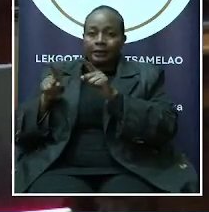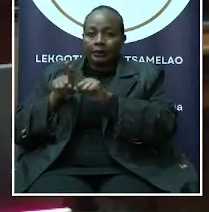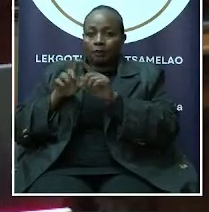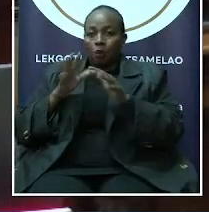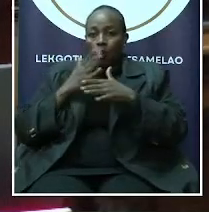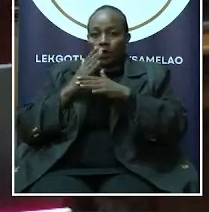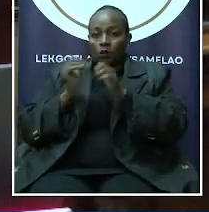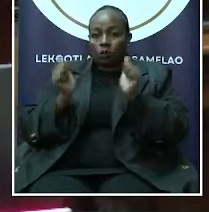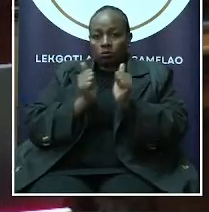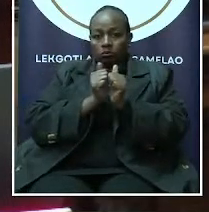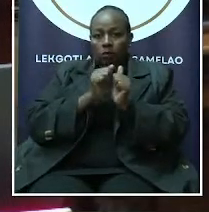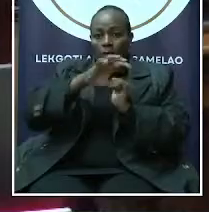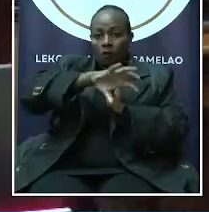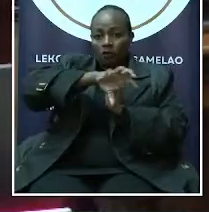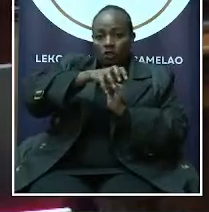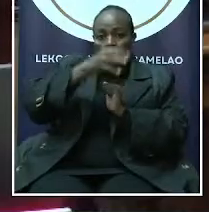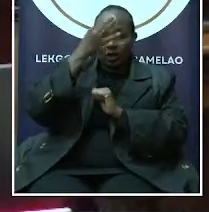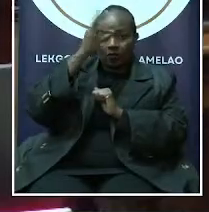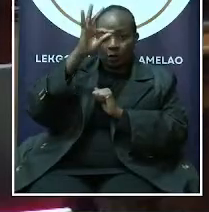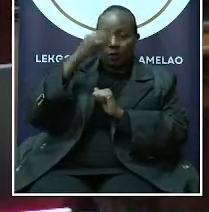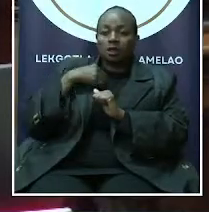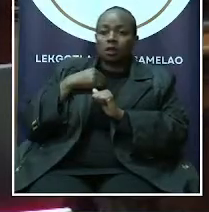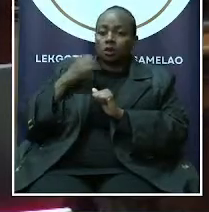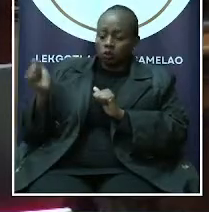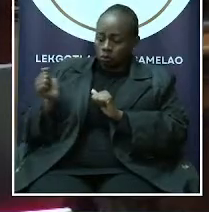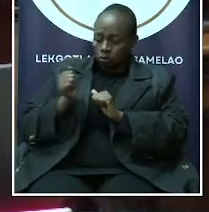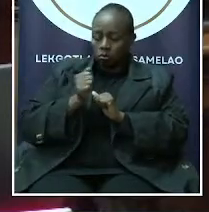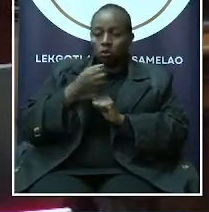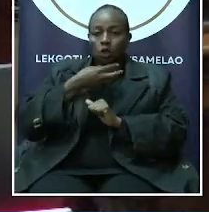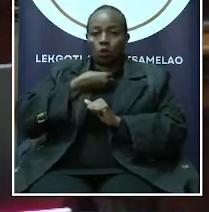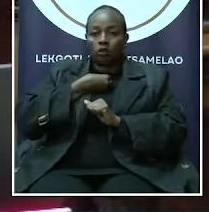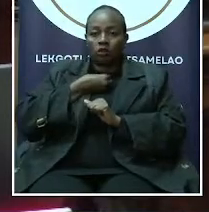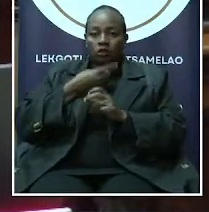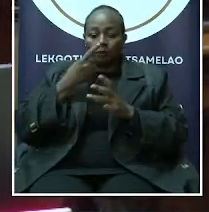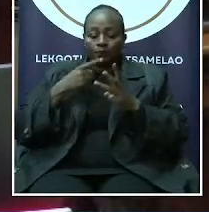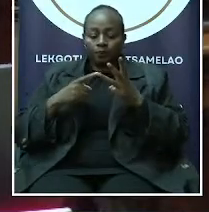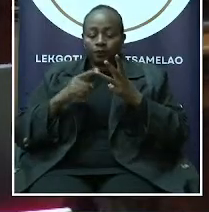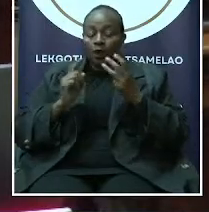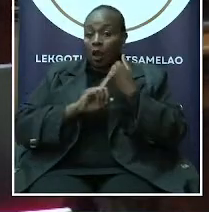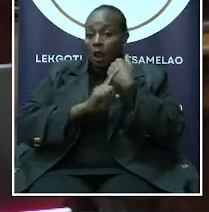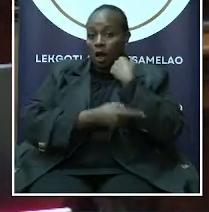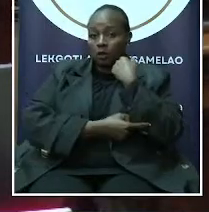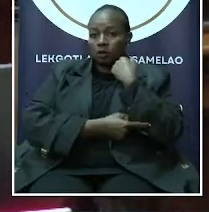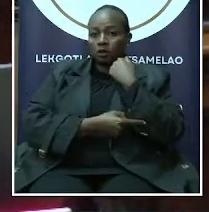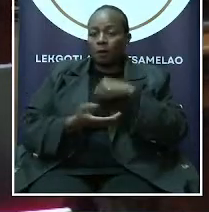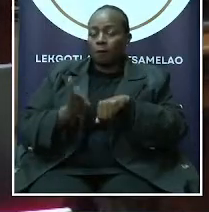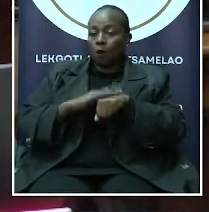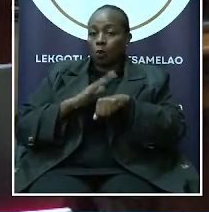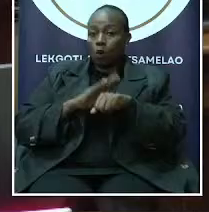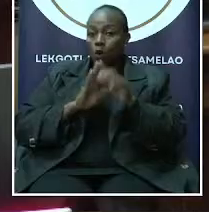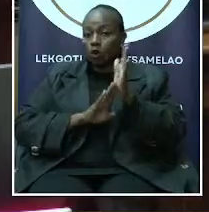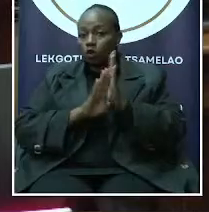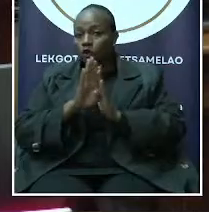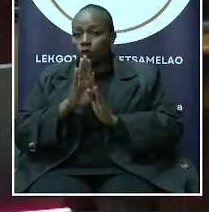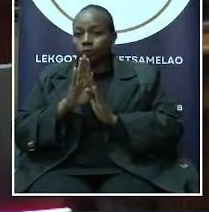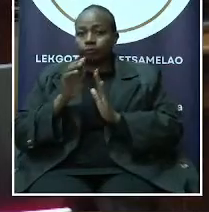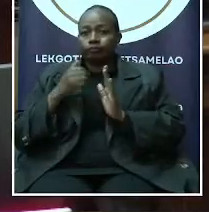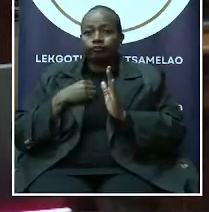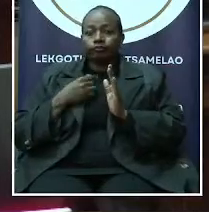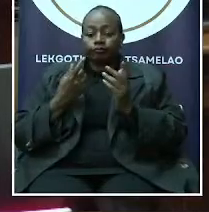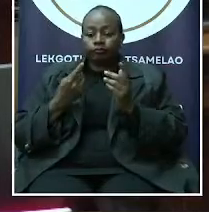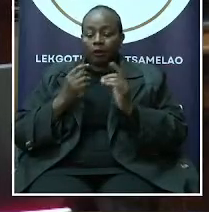provincial government to retain youth employees. And lastly, it will further grow companies through subsidizing